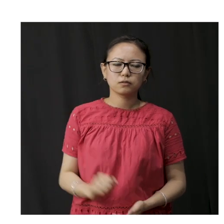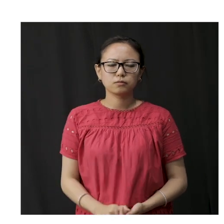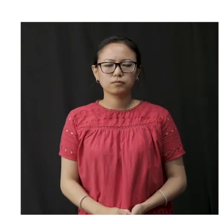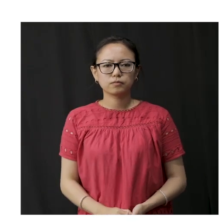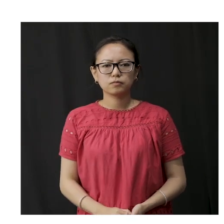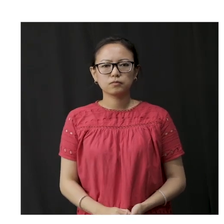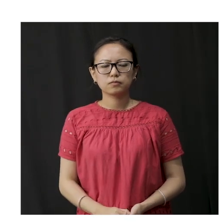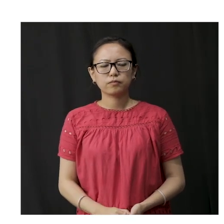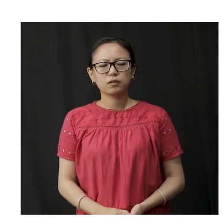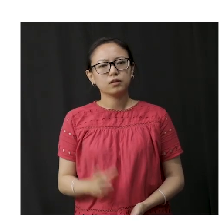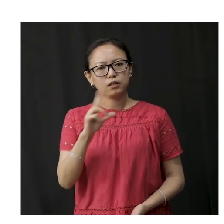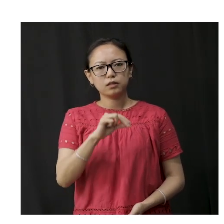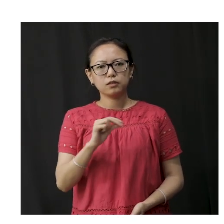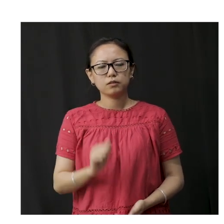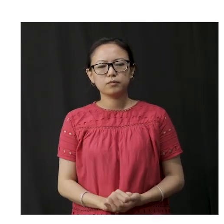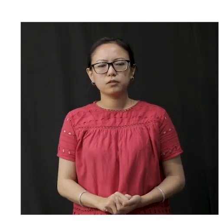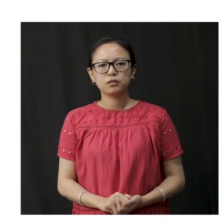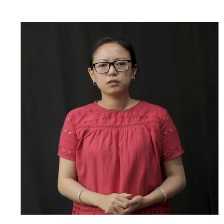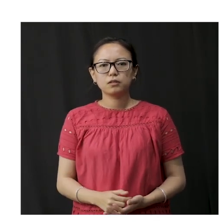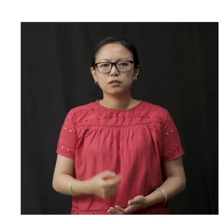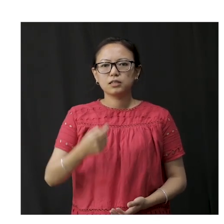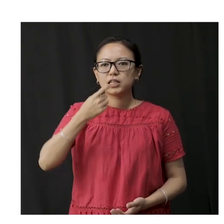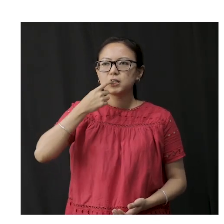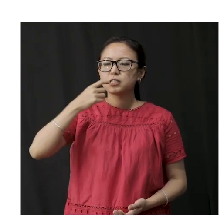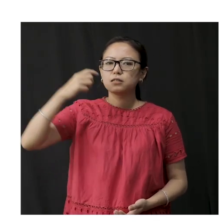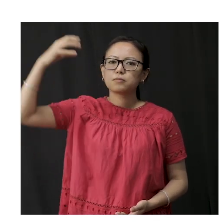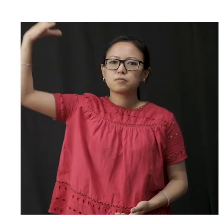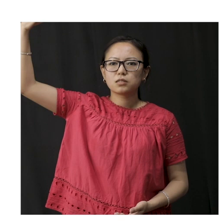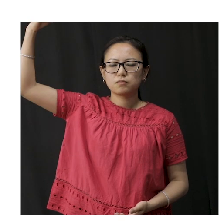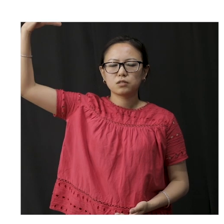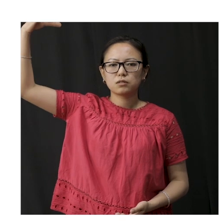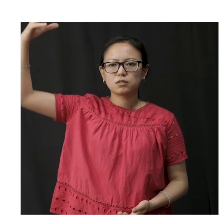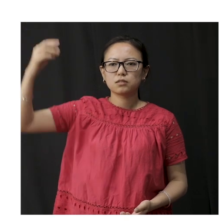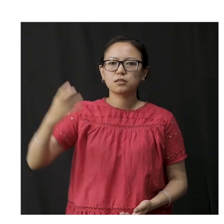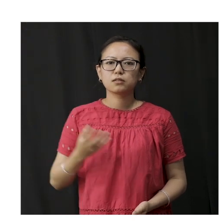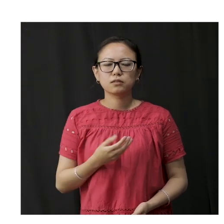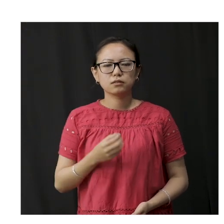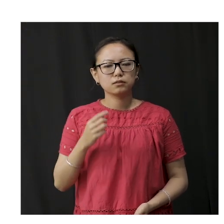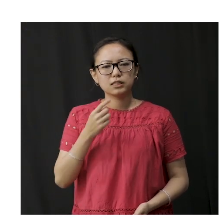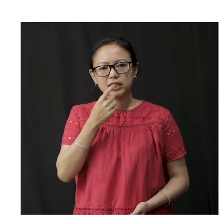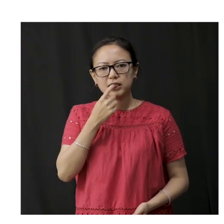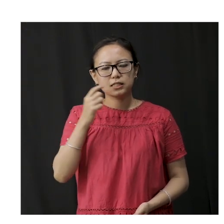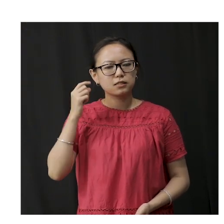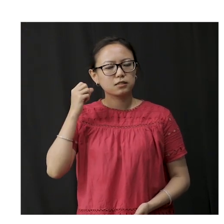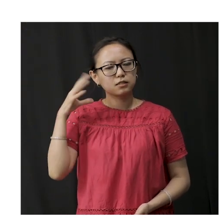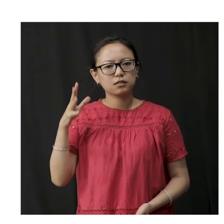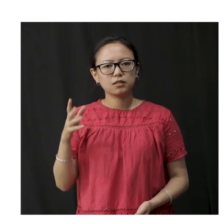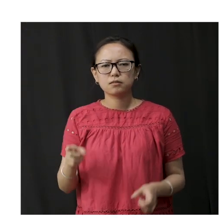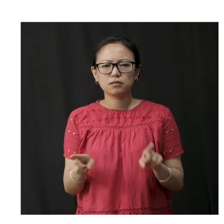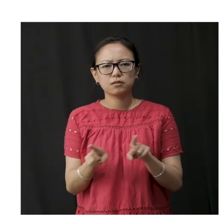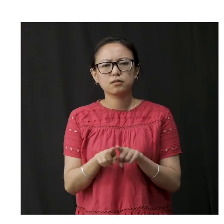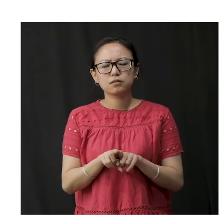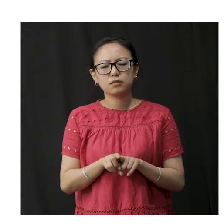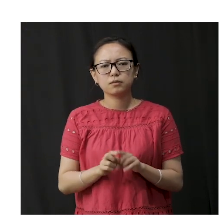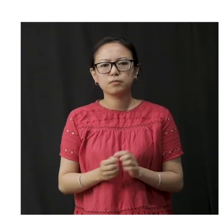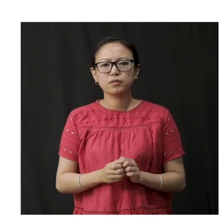once again. The moon shines clear as silver, the sun shines bright